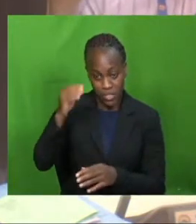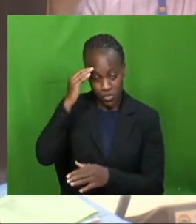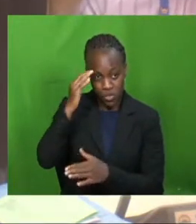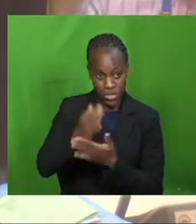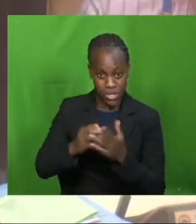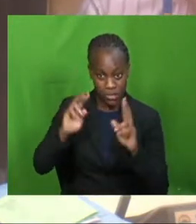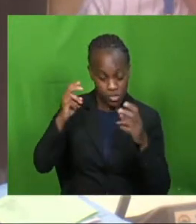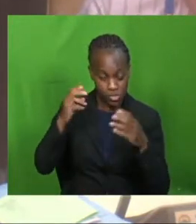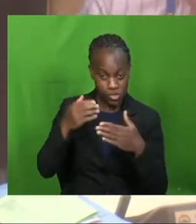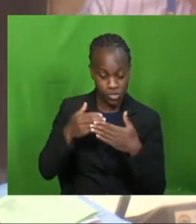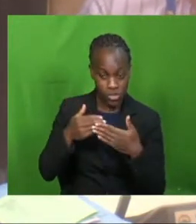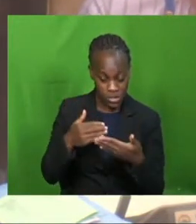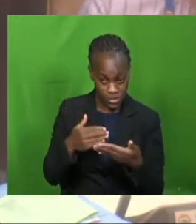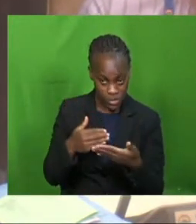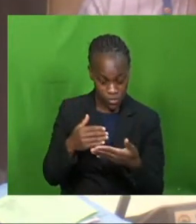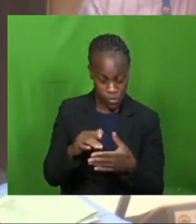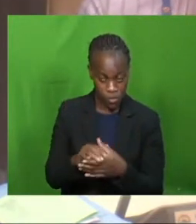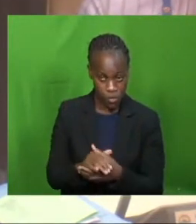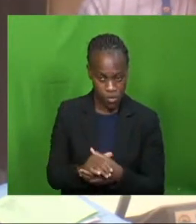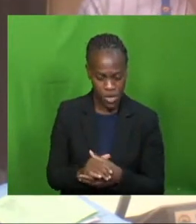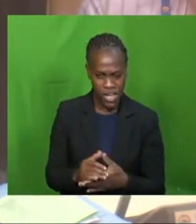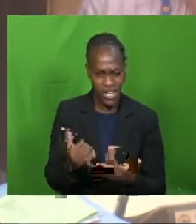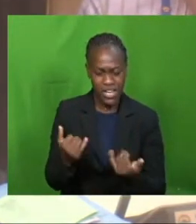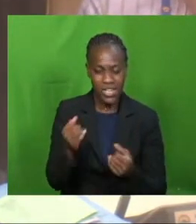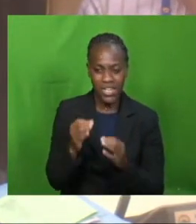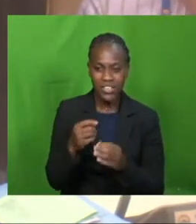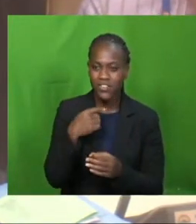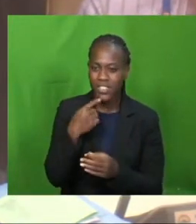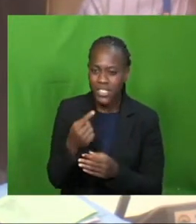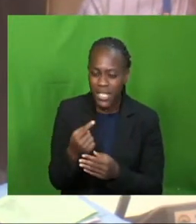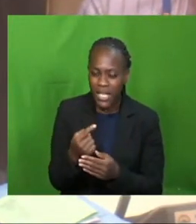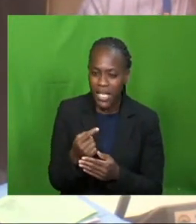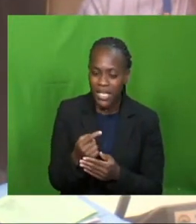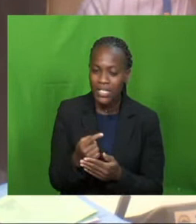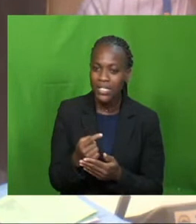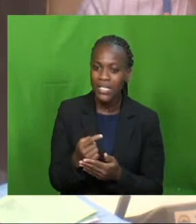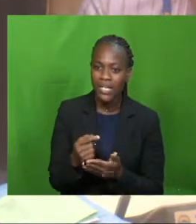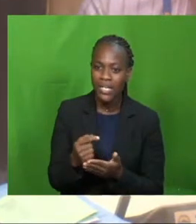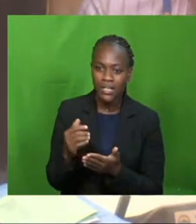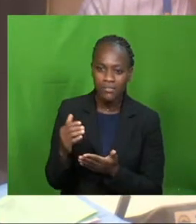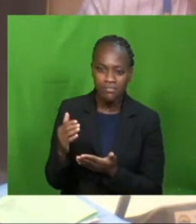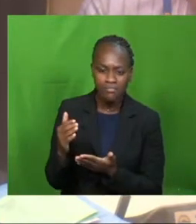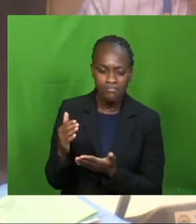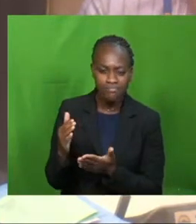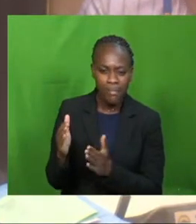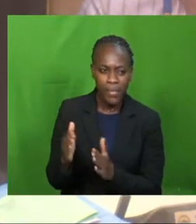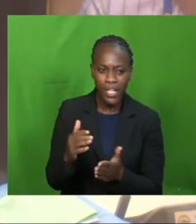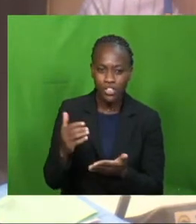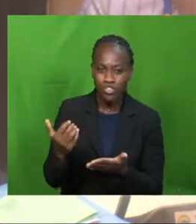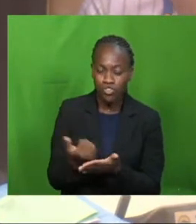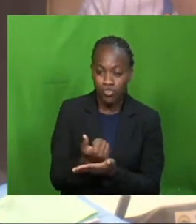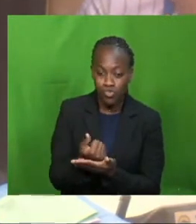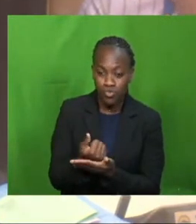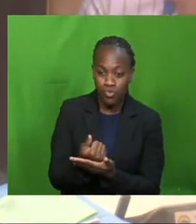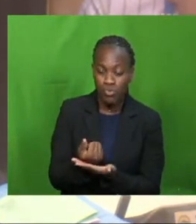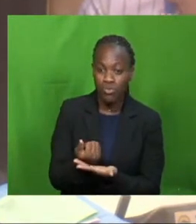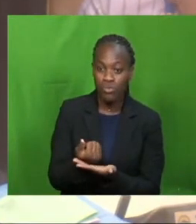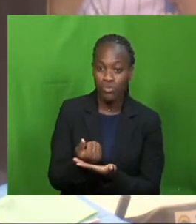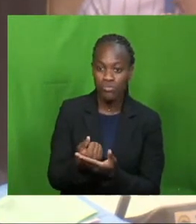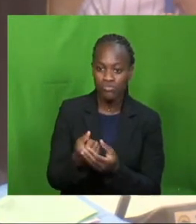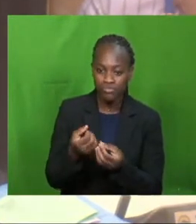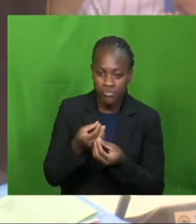you. Now, when you say you are drafting a new broadcasting bill,